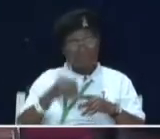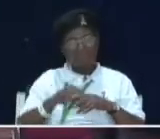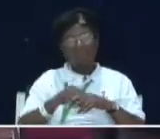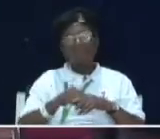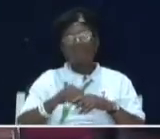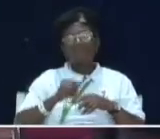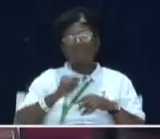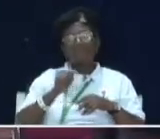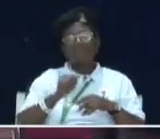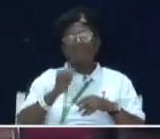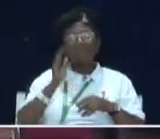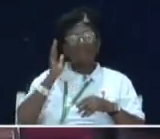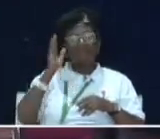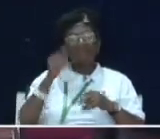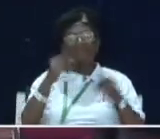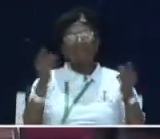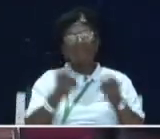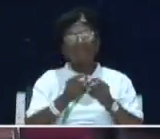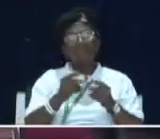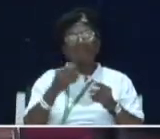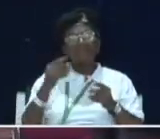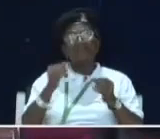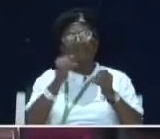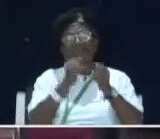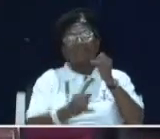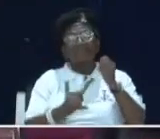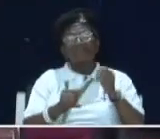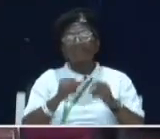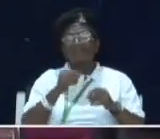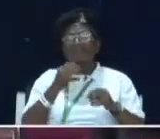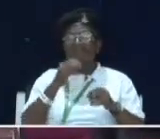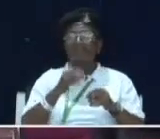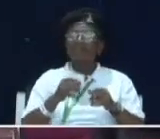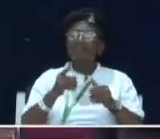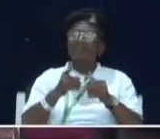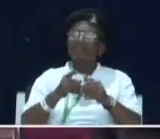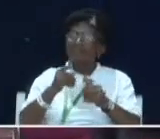I am going to place the last first